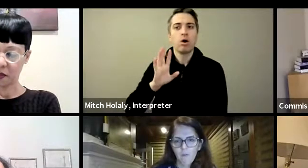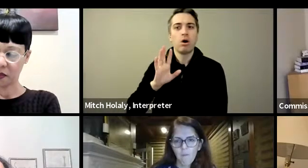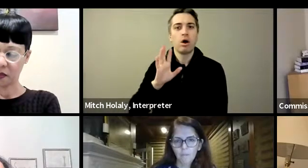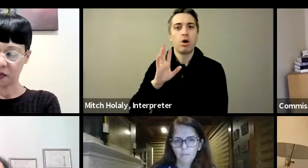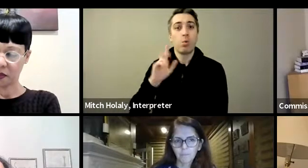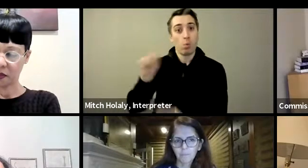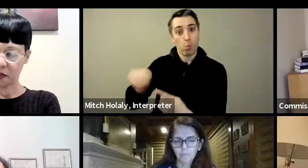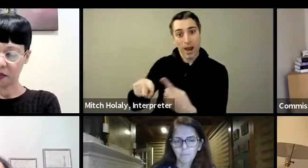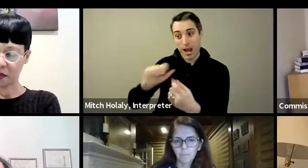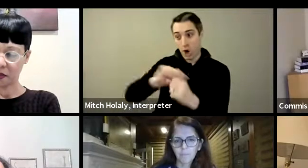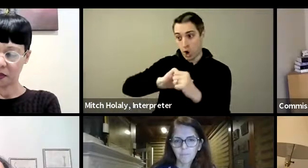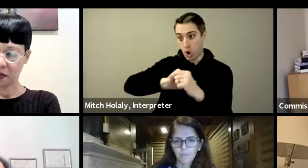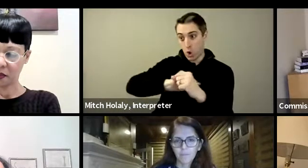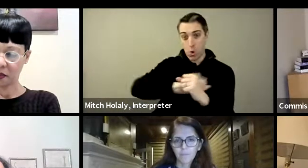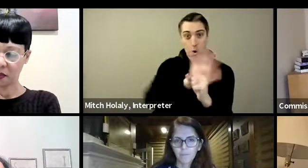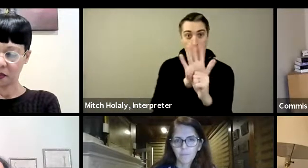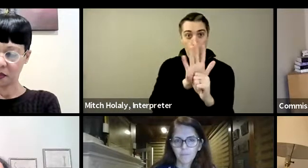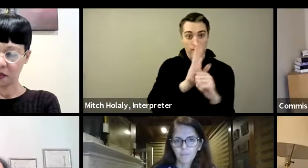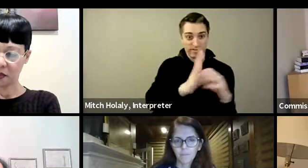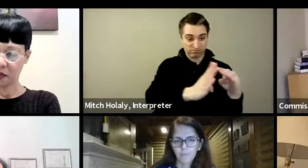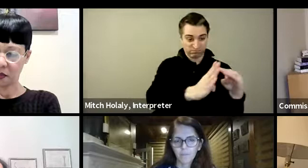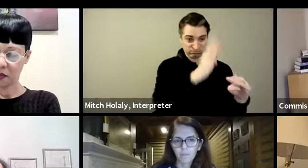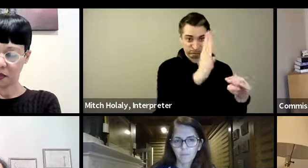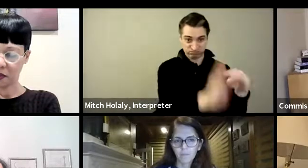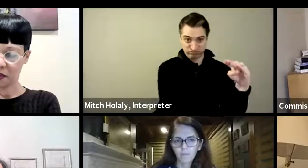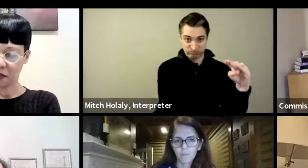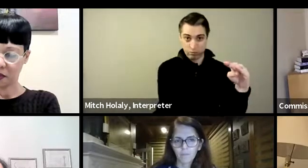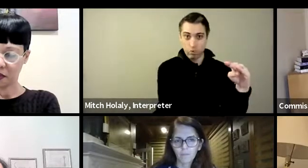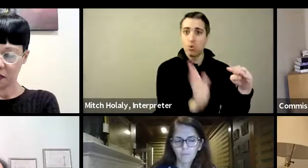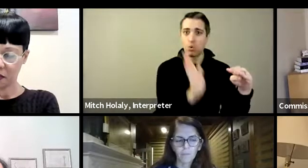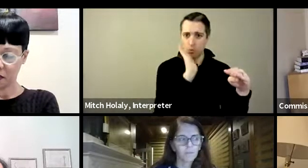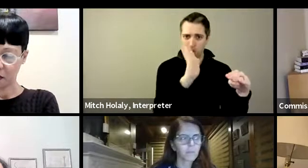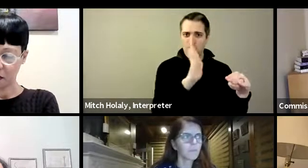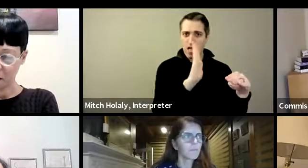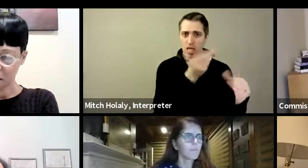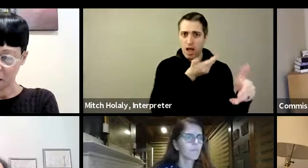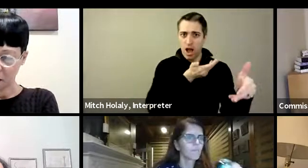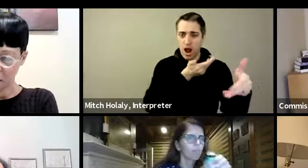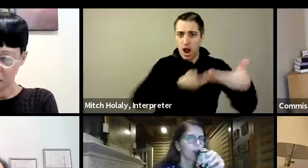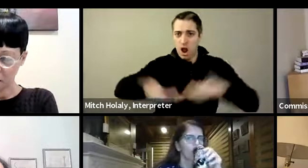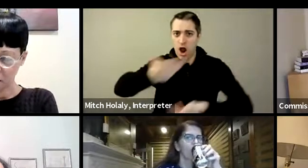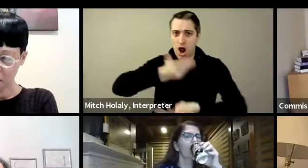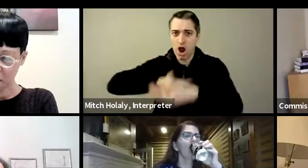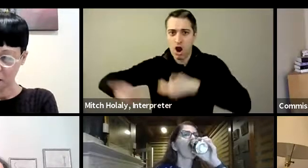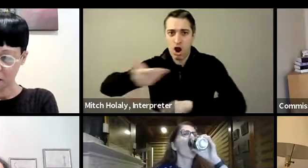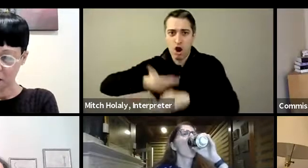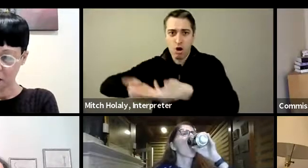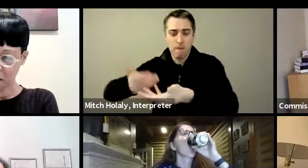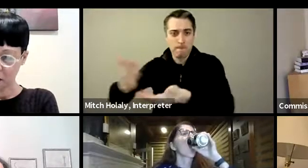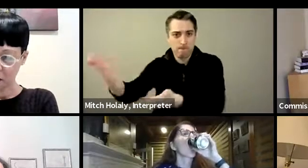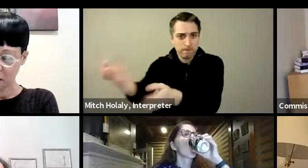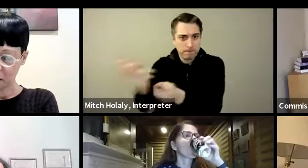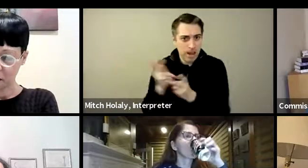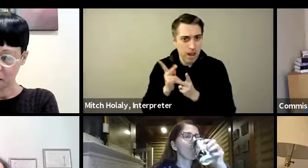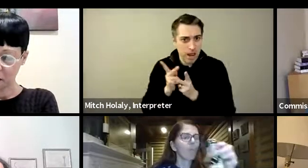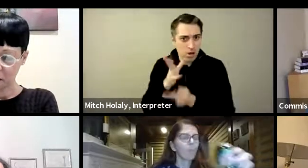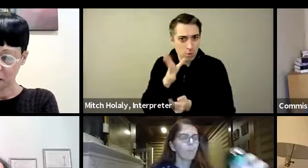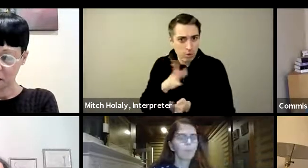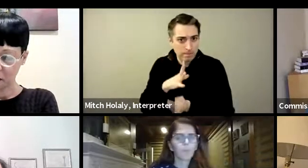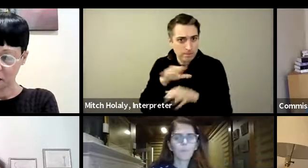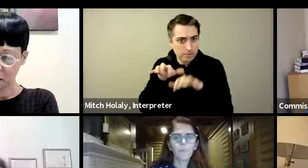a rapid increase in the employment in those same areas that I'm